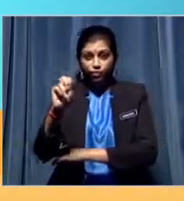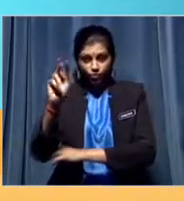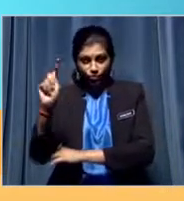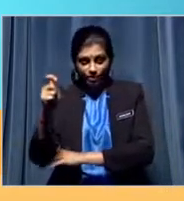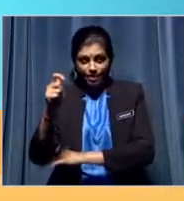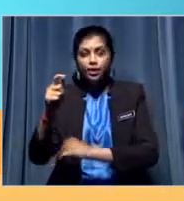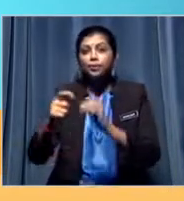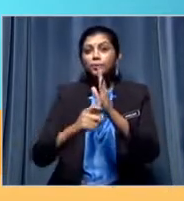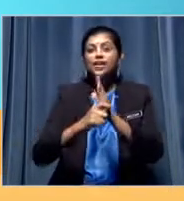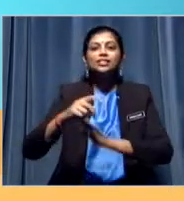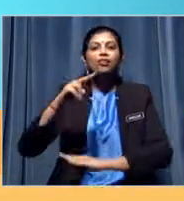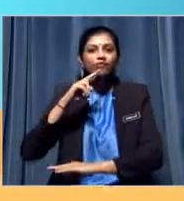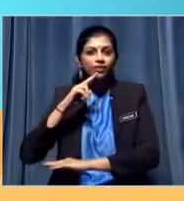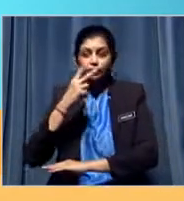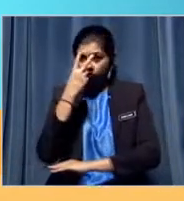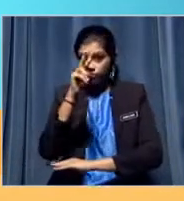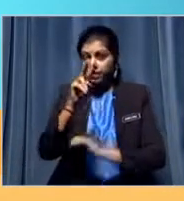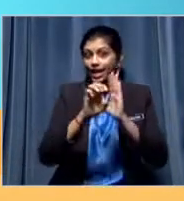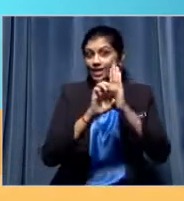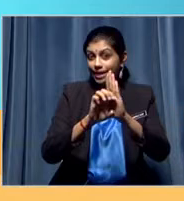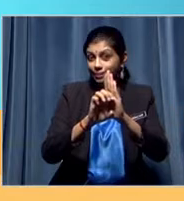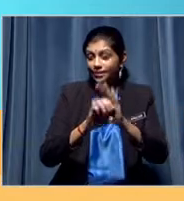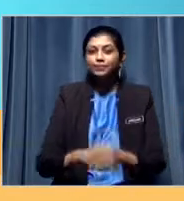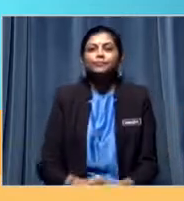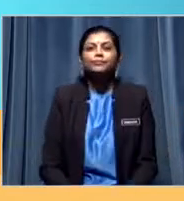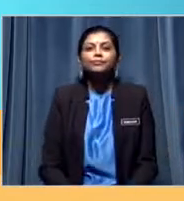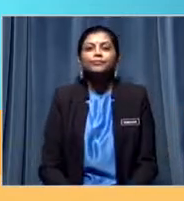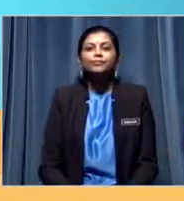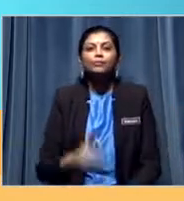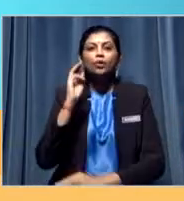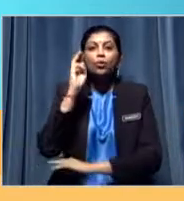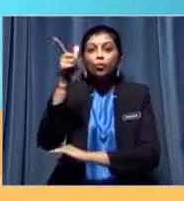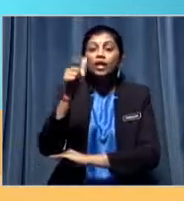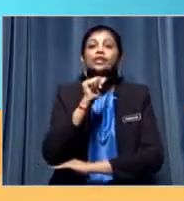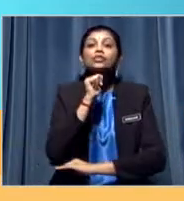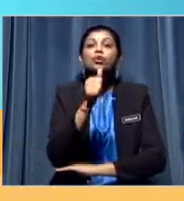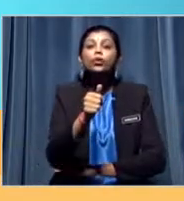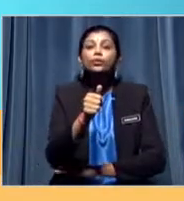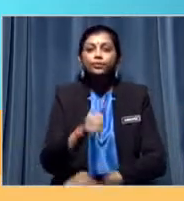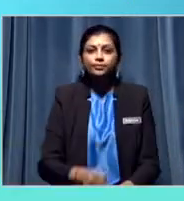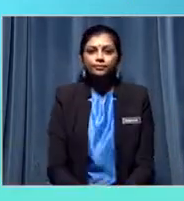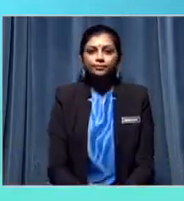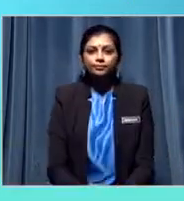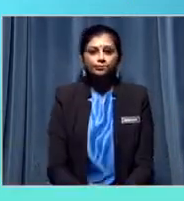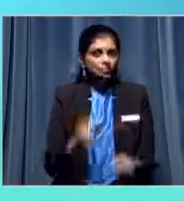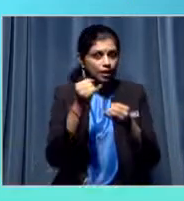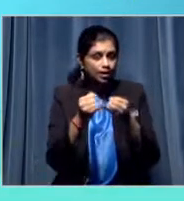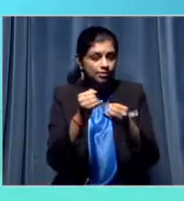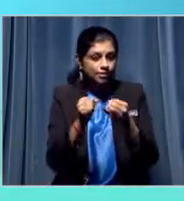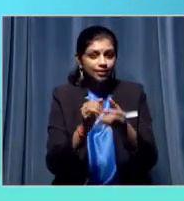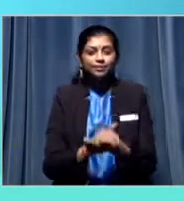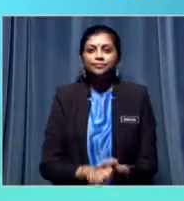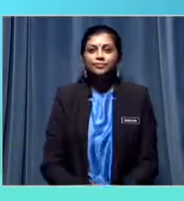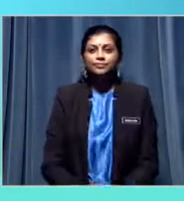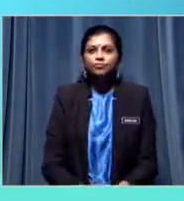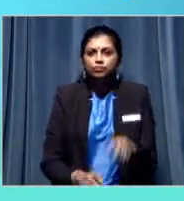form. For example, I will not go to Thailand tomorrow. And lastly,